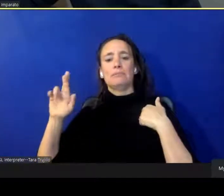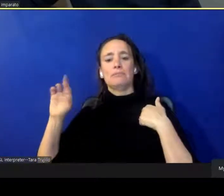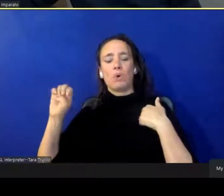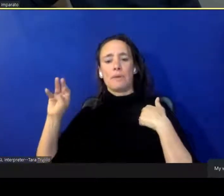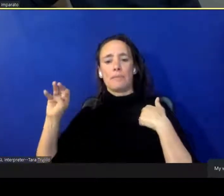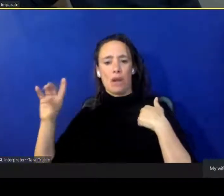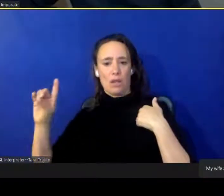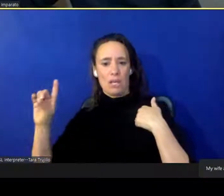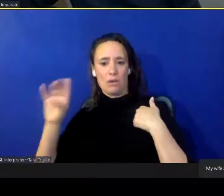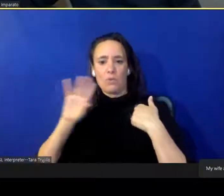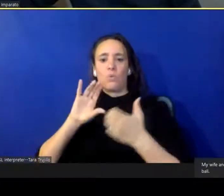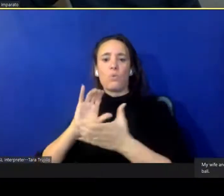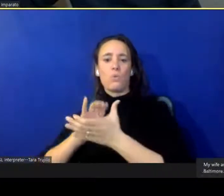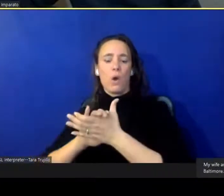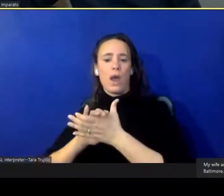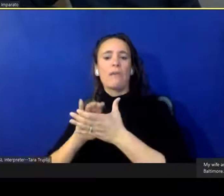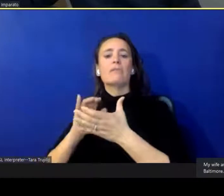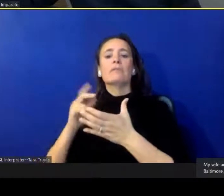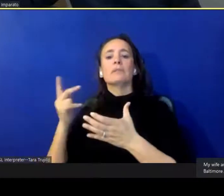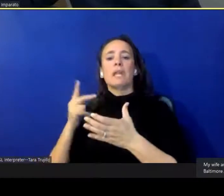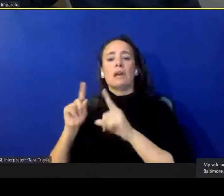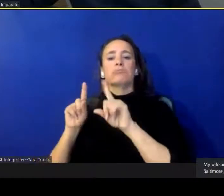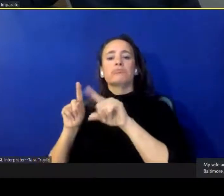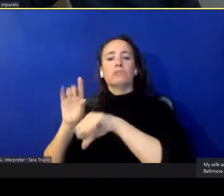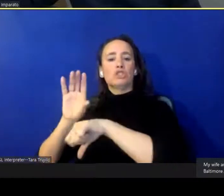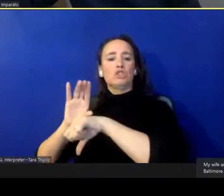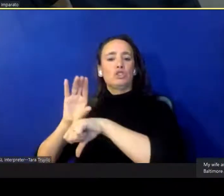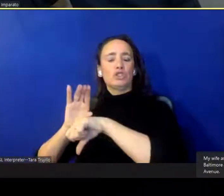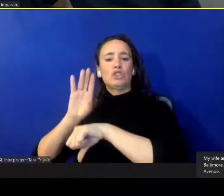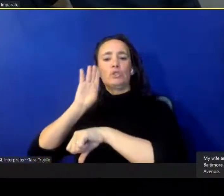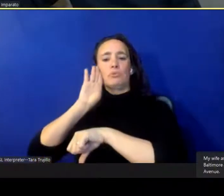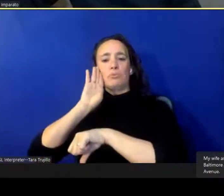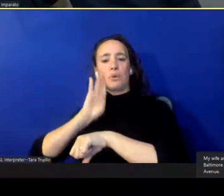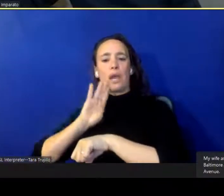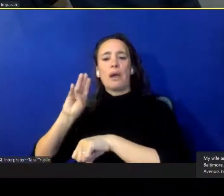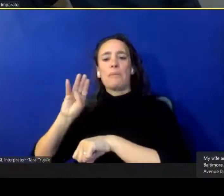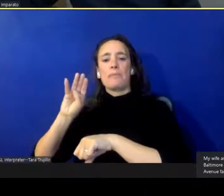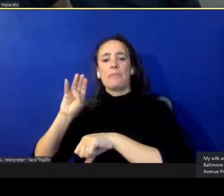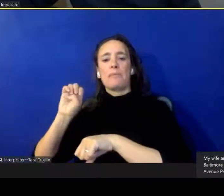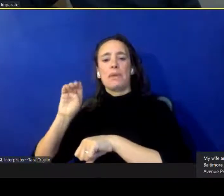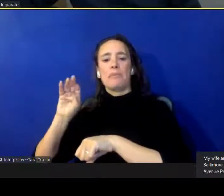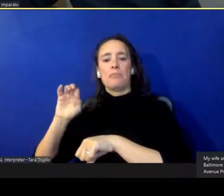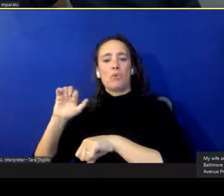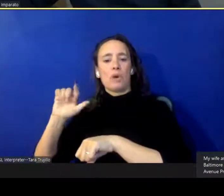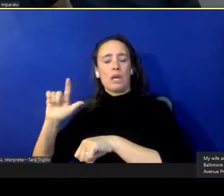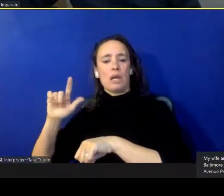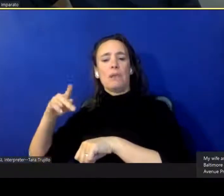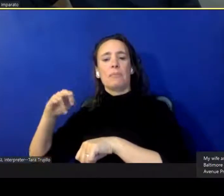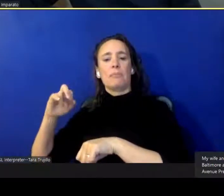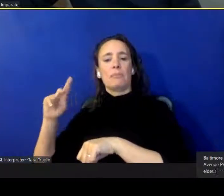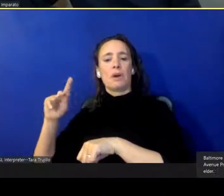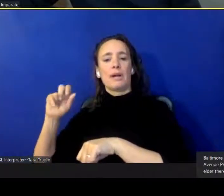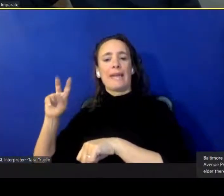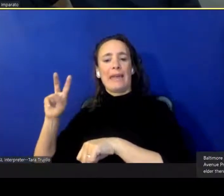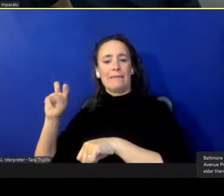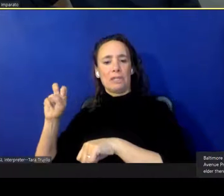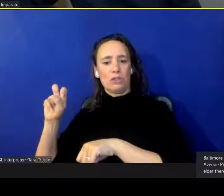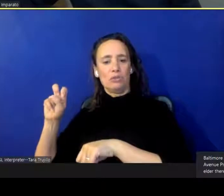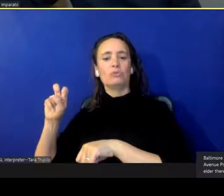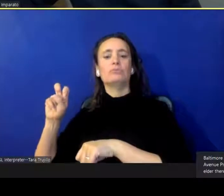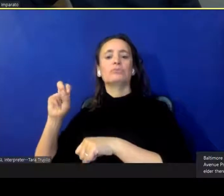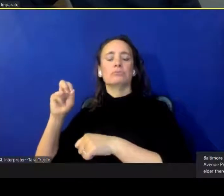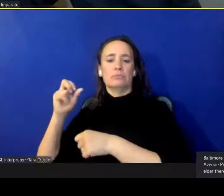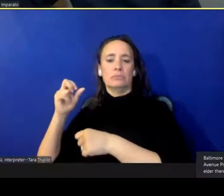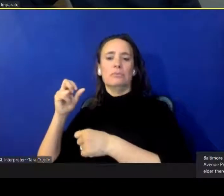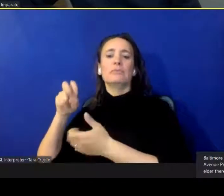in Baltimore called Brown Memorial Park Avenue Presbyterian Church. My wife was an elder there for